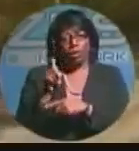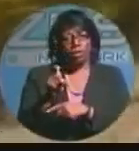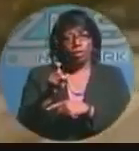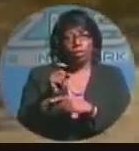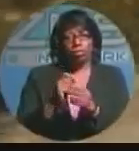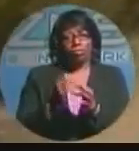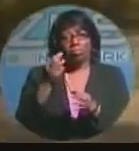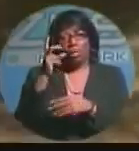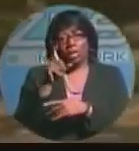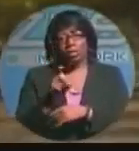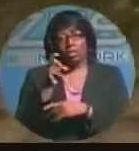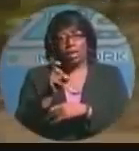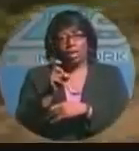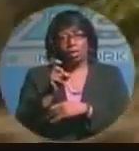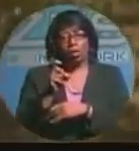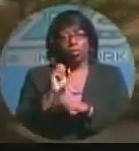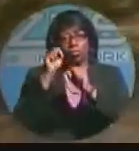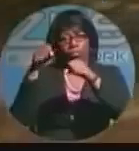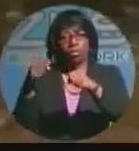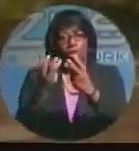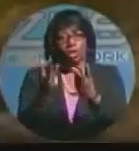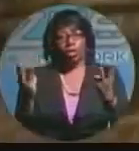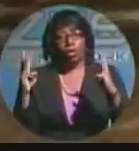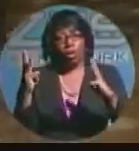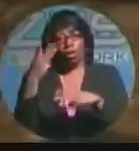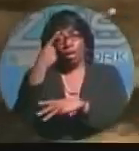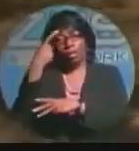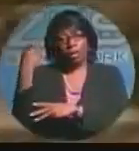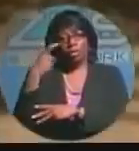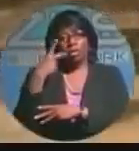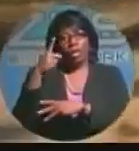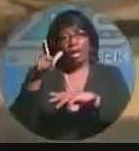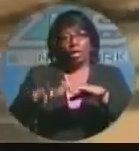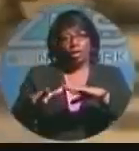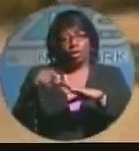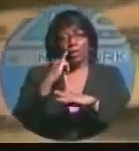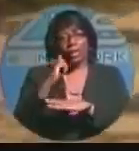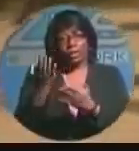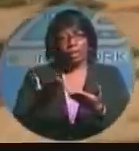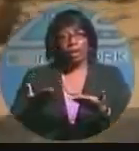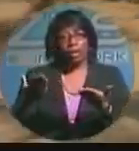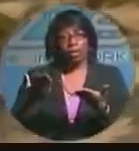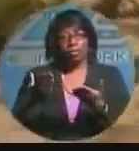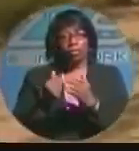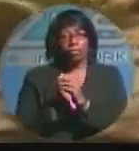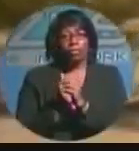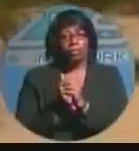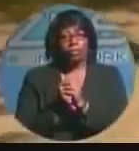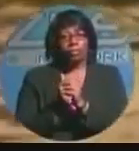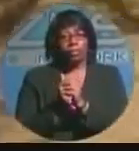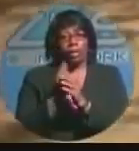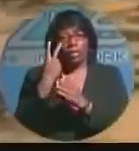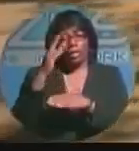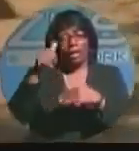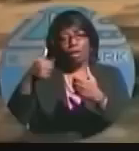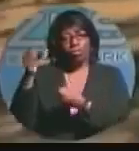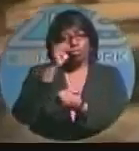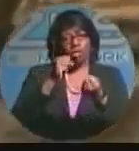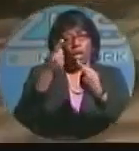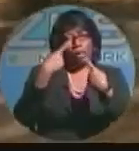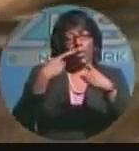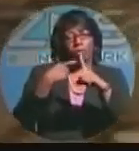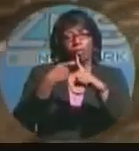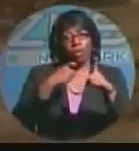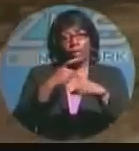it needs obviously a seawall, because you can see how low it is here, and you can see when a hurricane or storm coming from